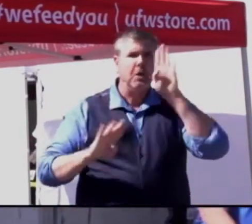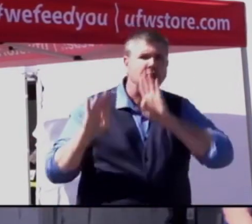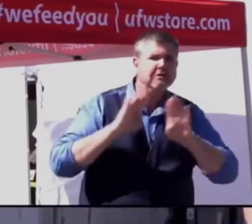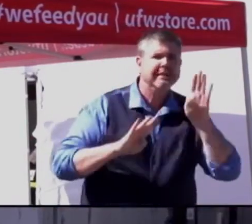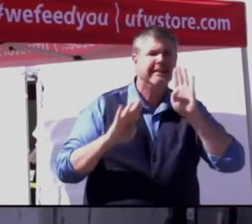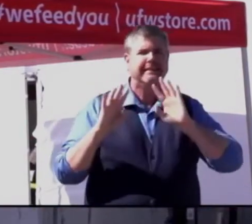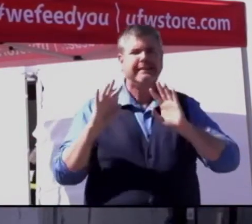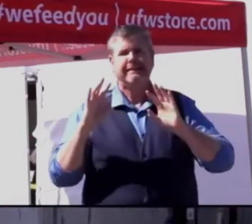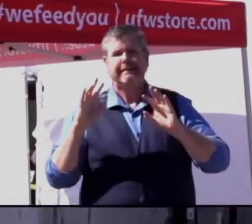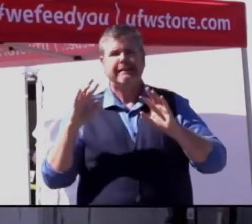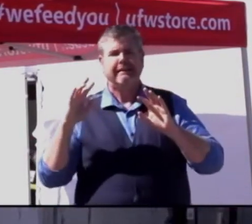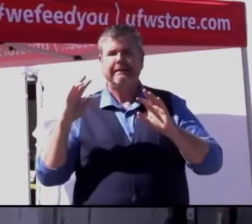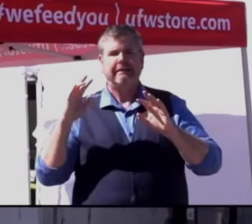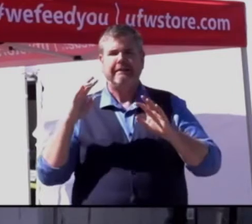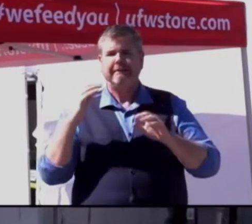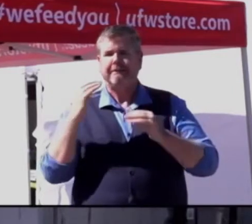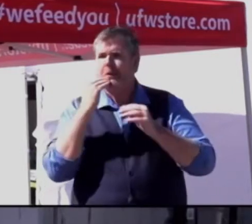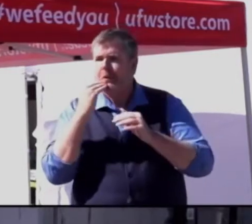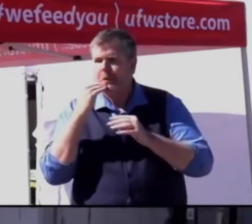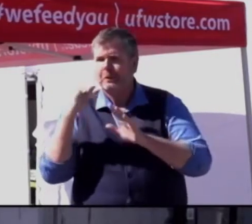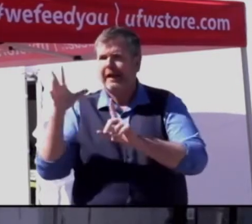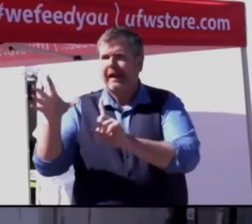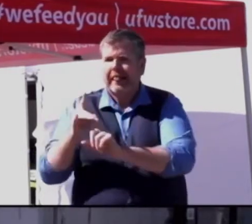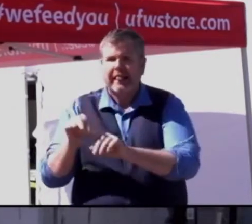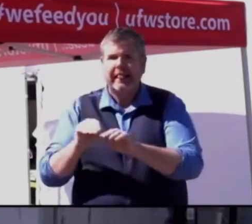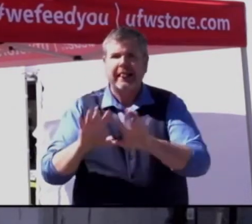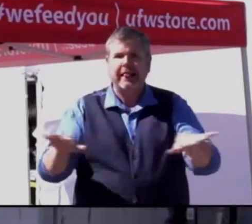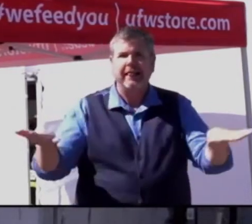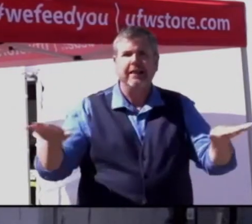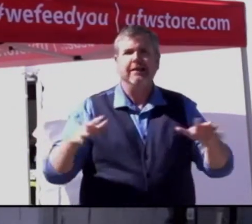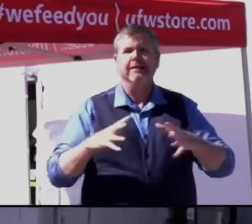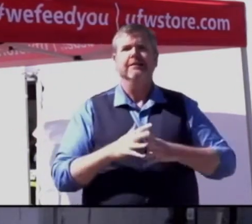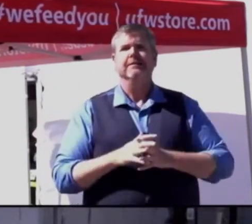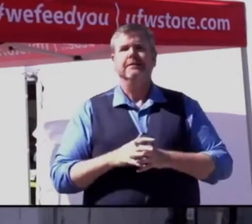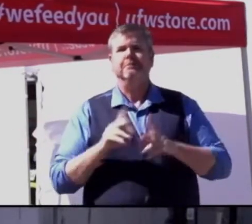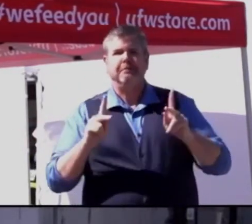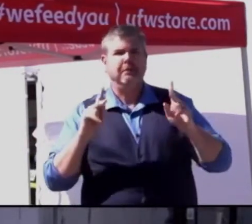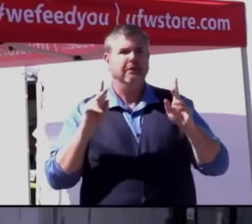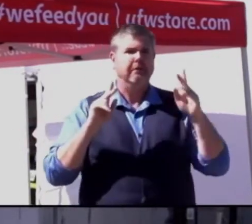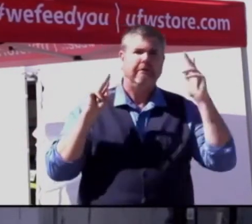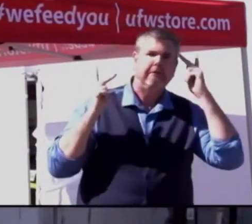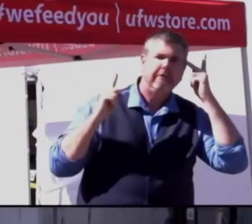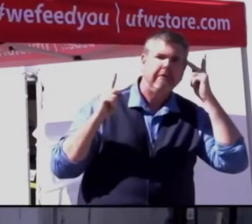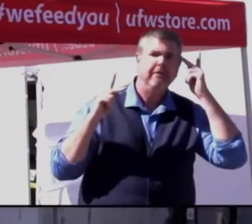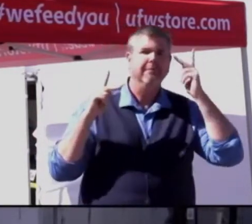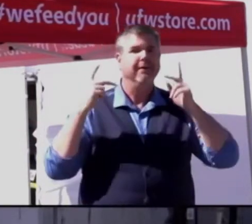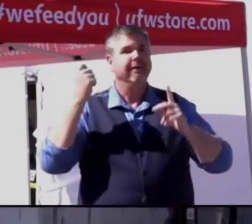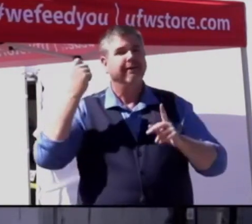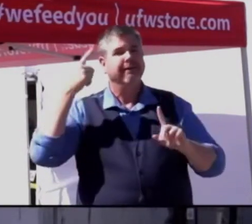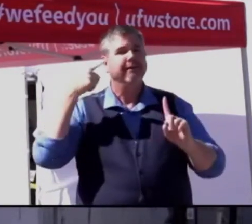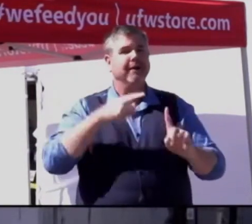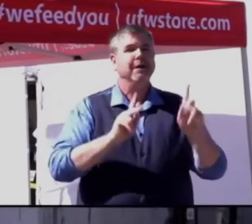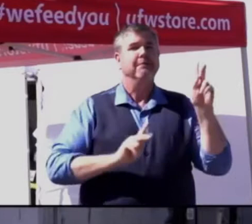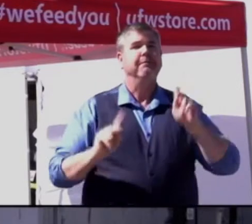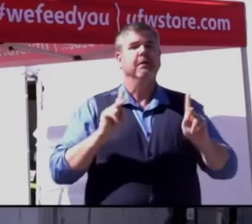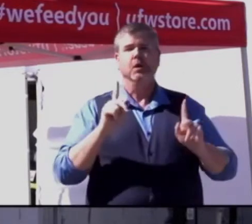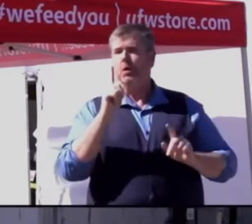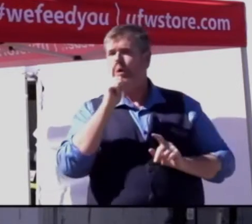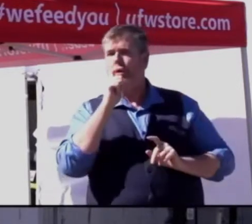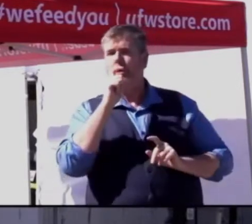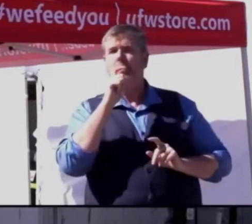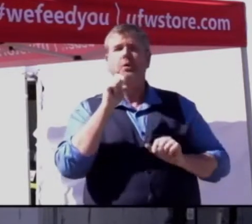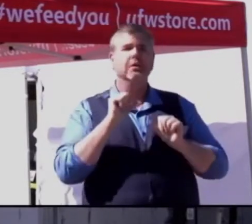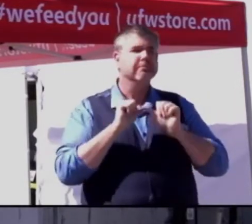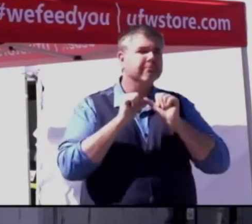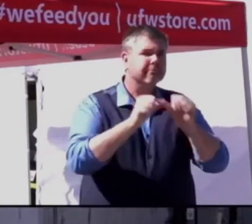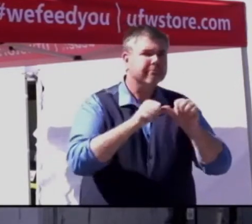grocery stores and all of that. And one of the things that highlighted was that the people who were doing the hardest work,